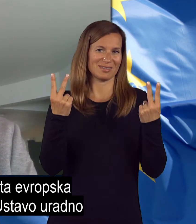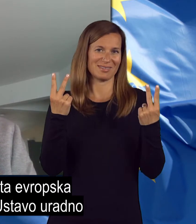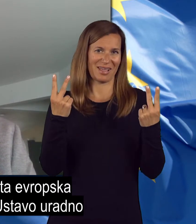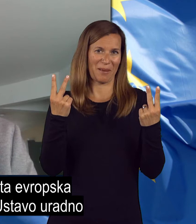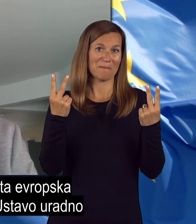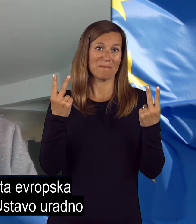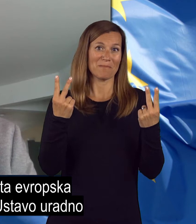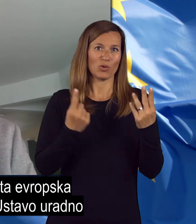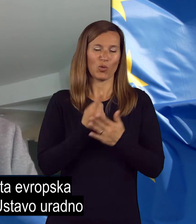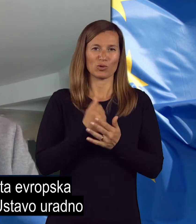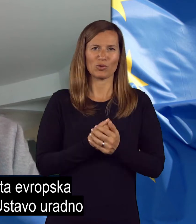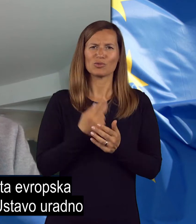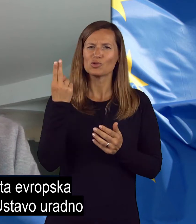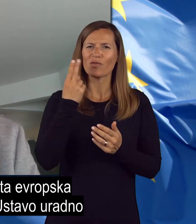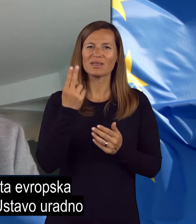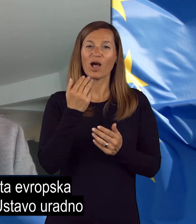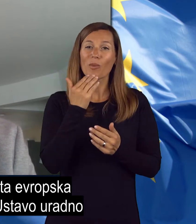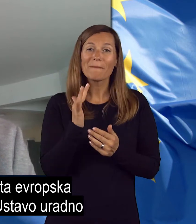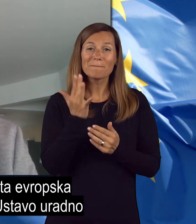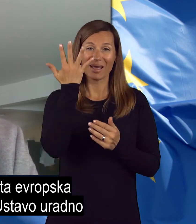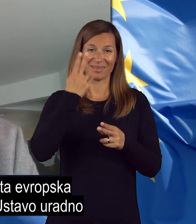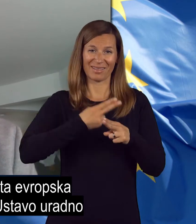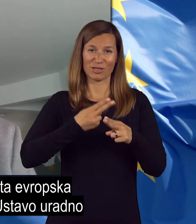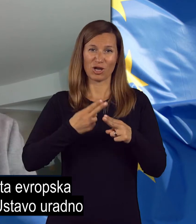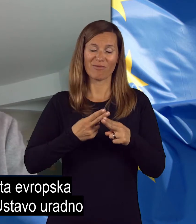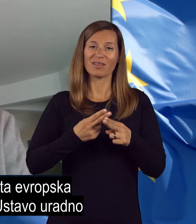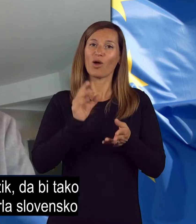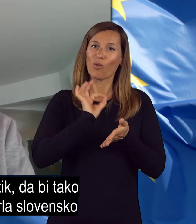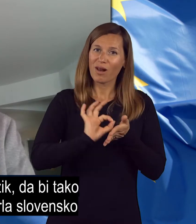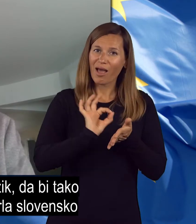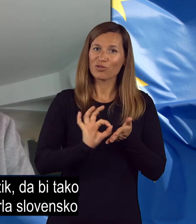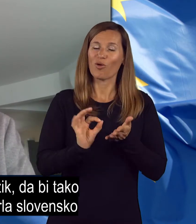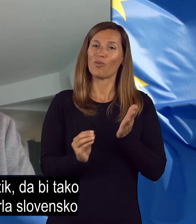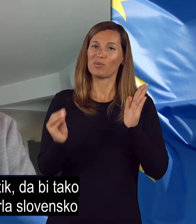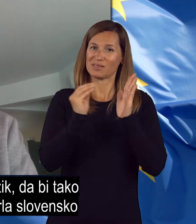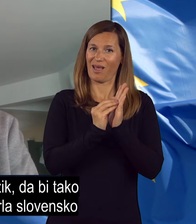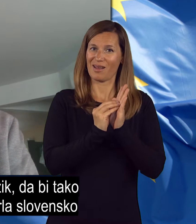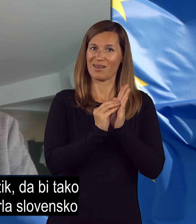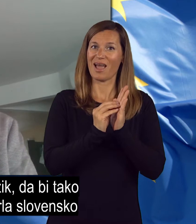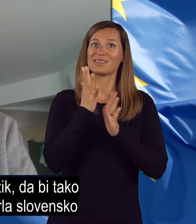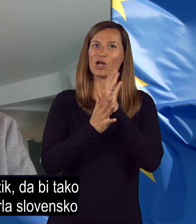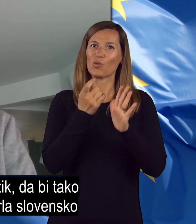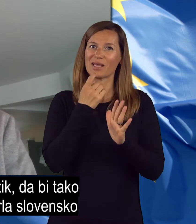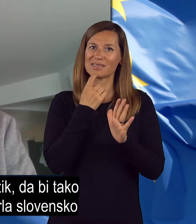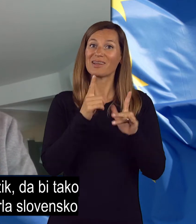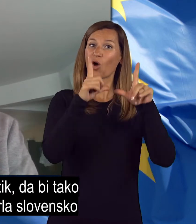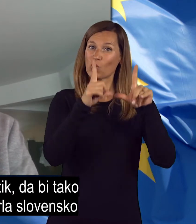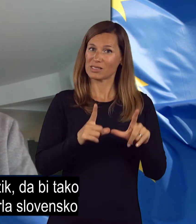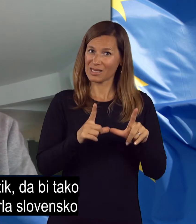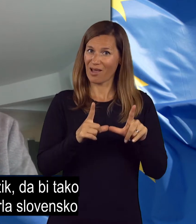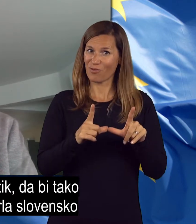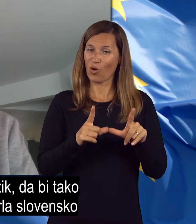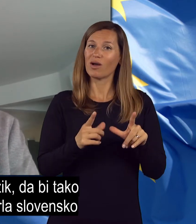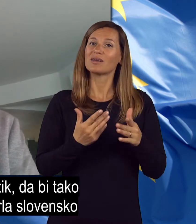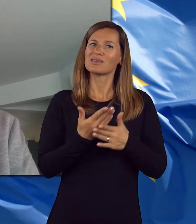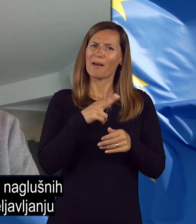Slovenia is only the fifth European state to officially recognize a sign language in its constitution to more fully support